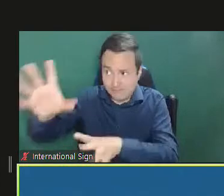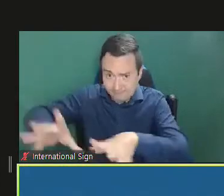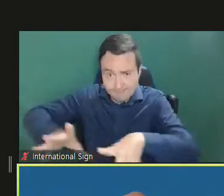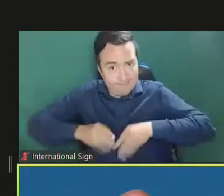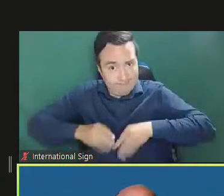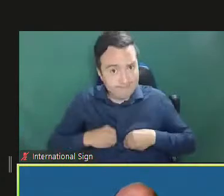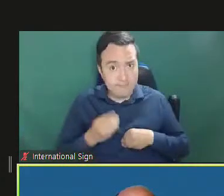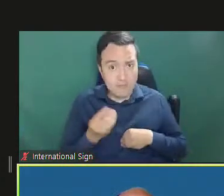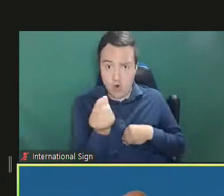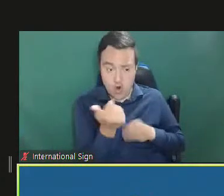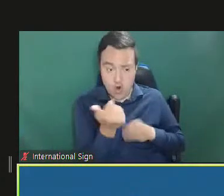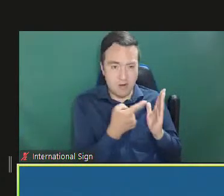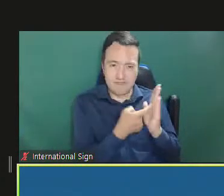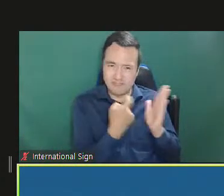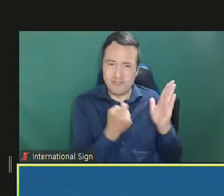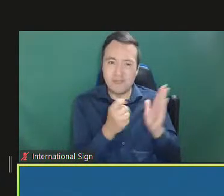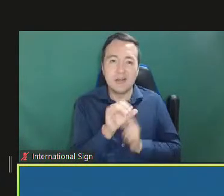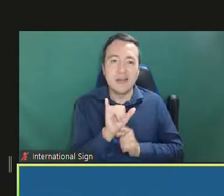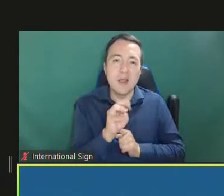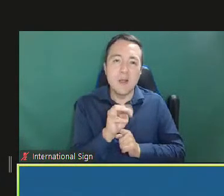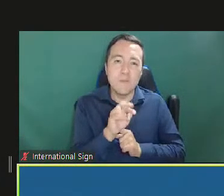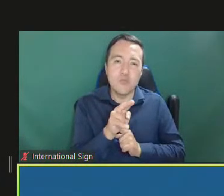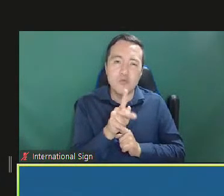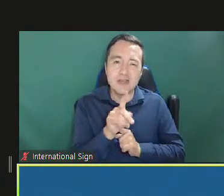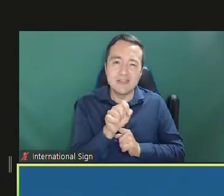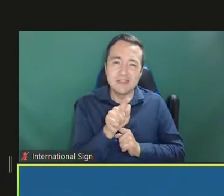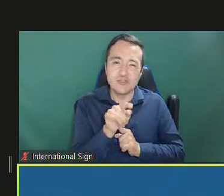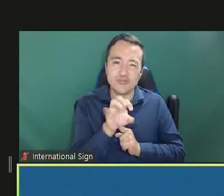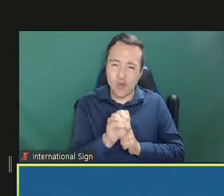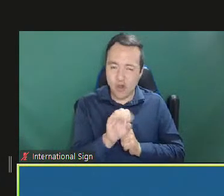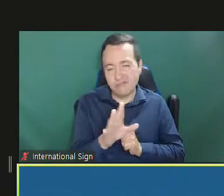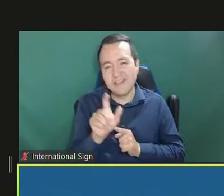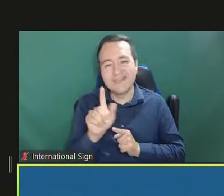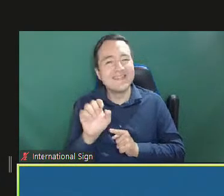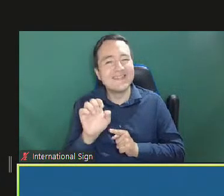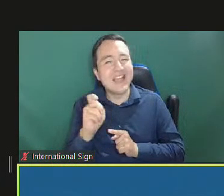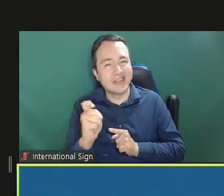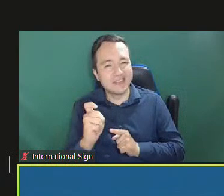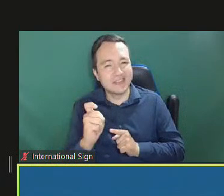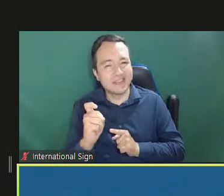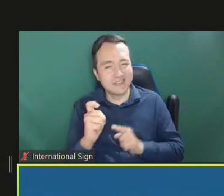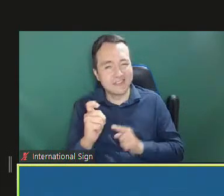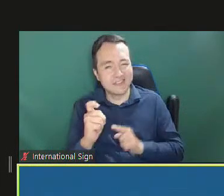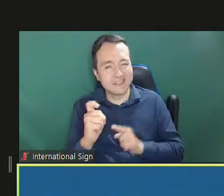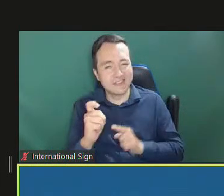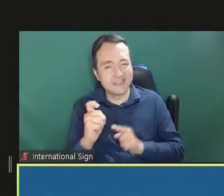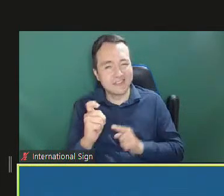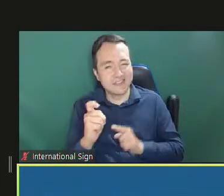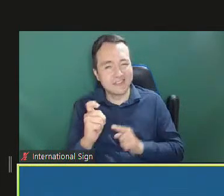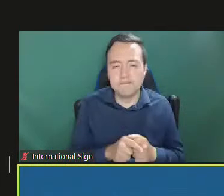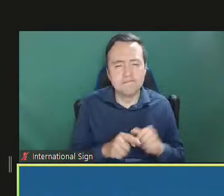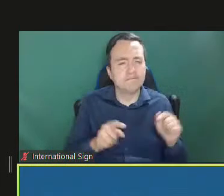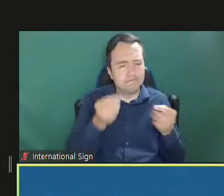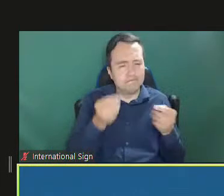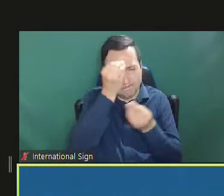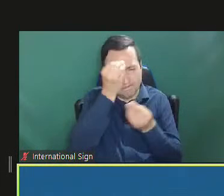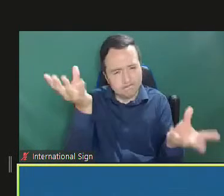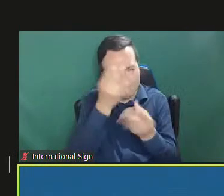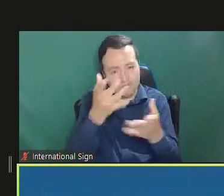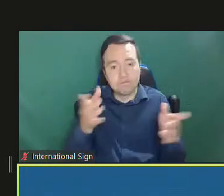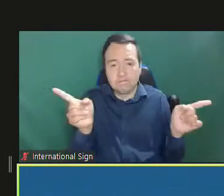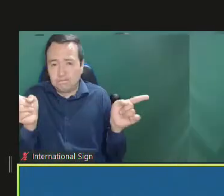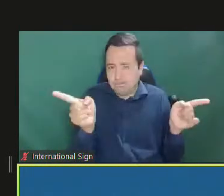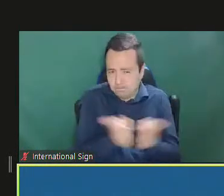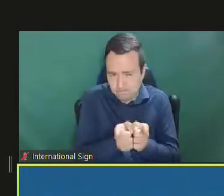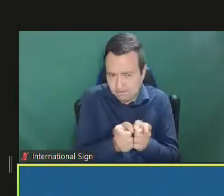Cambio, por favor. Thank you. In conclusion, the COVID-19 pandemic has led to an increase in exposure to NCD risk